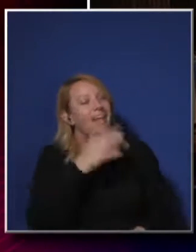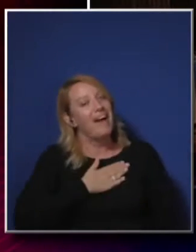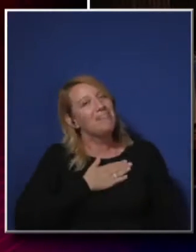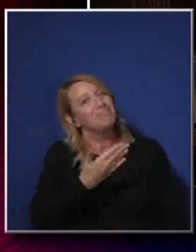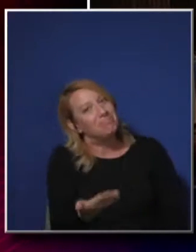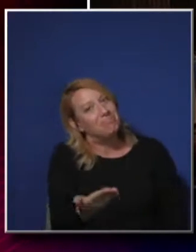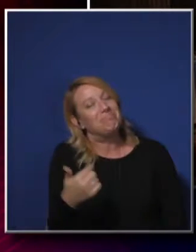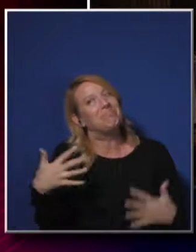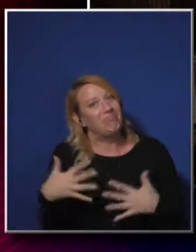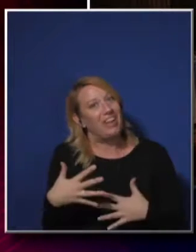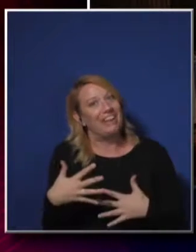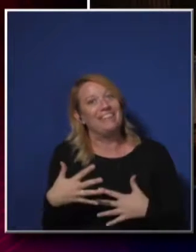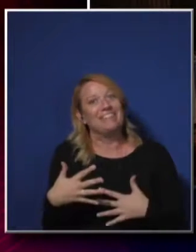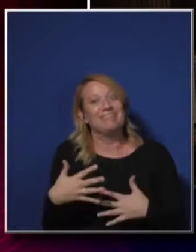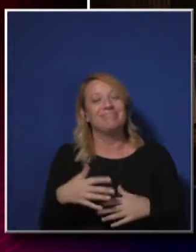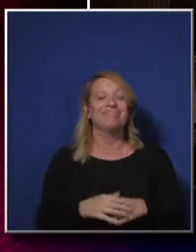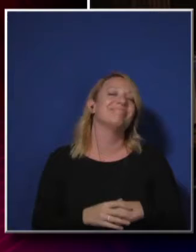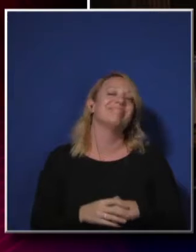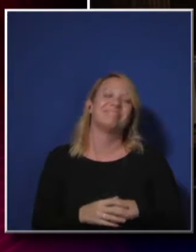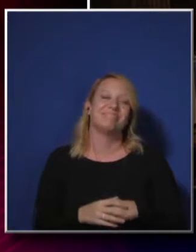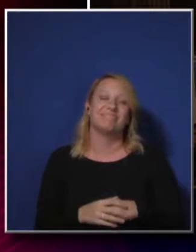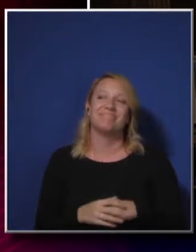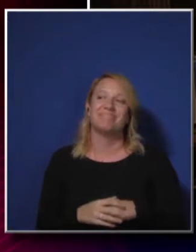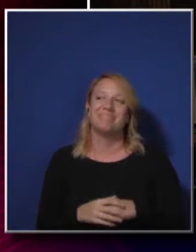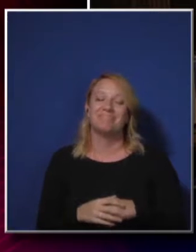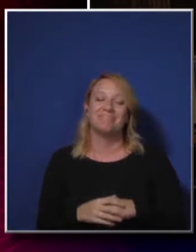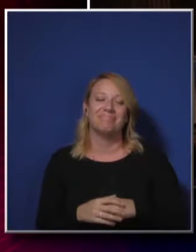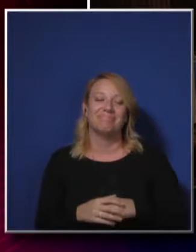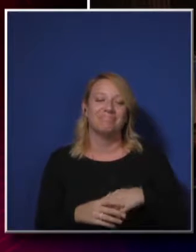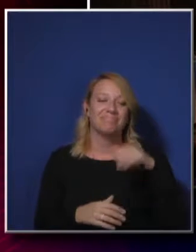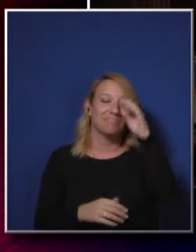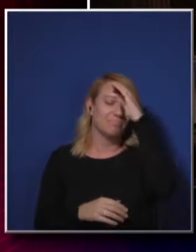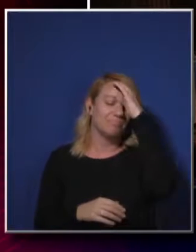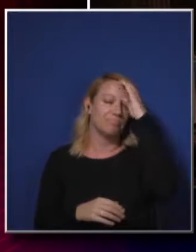confess. I got you.